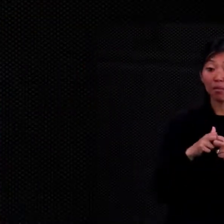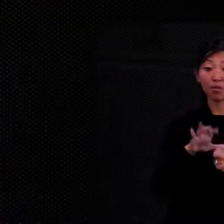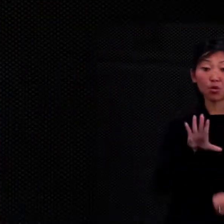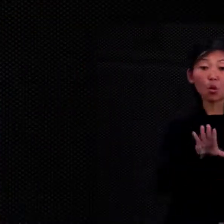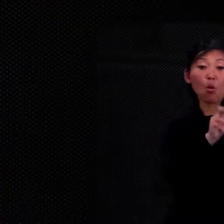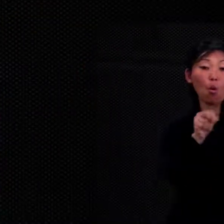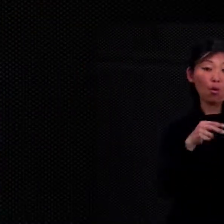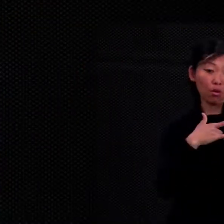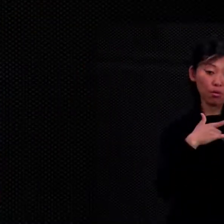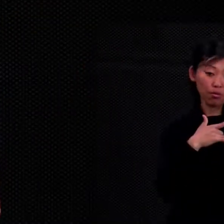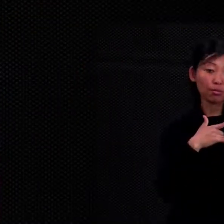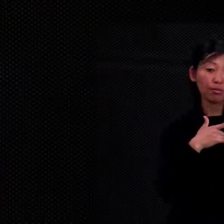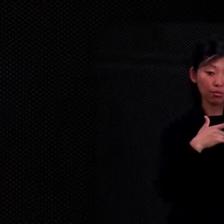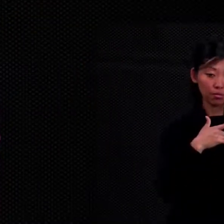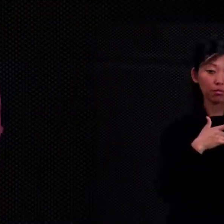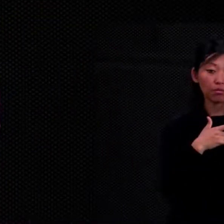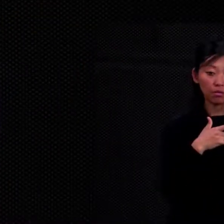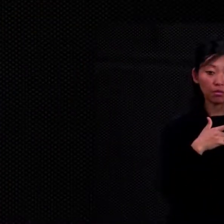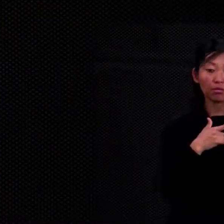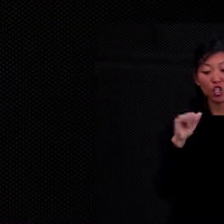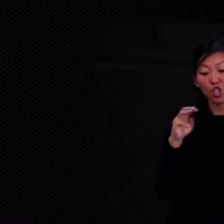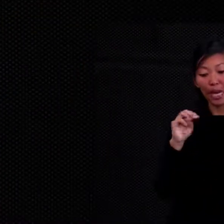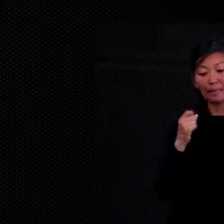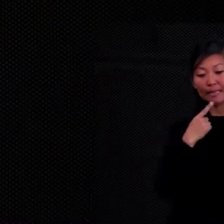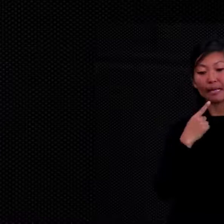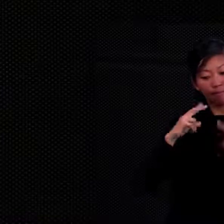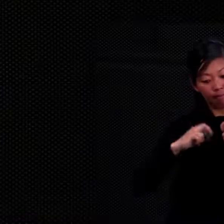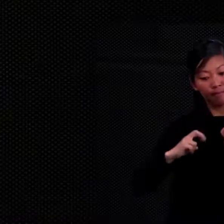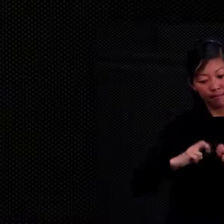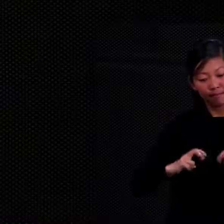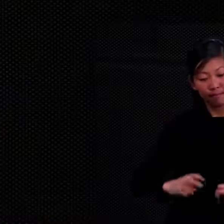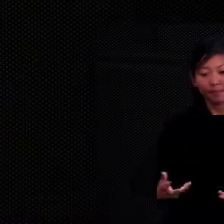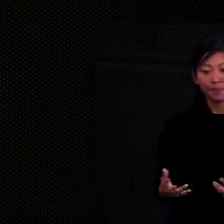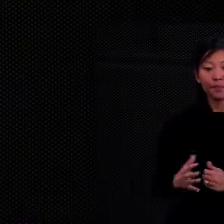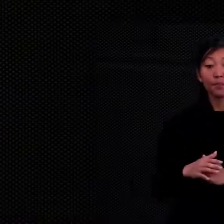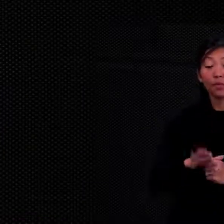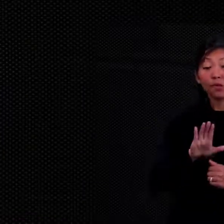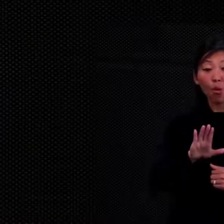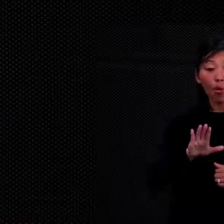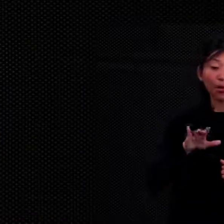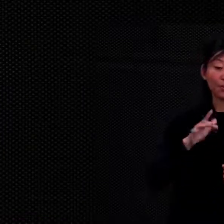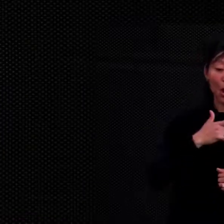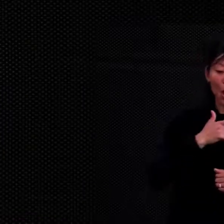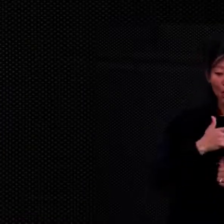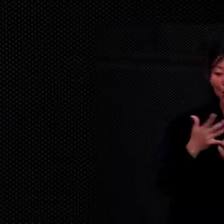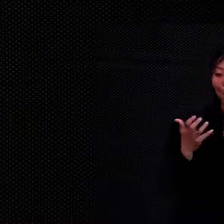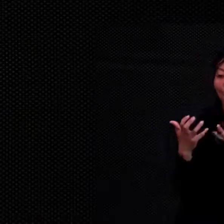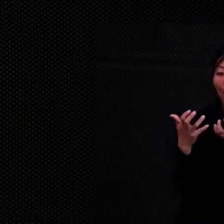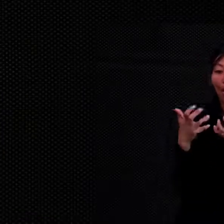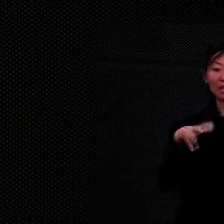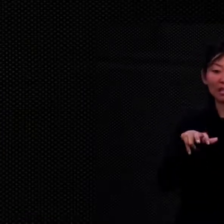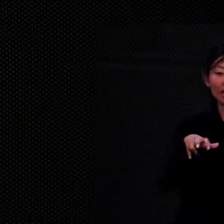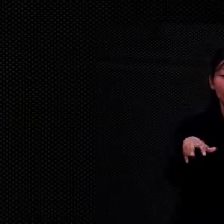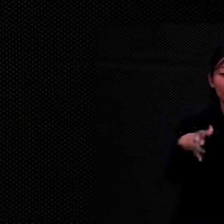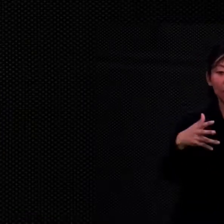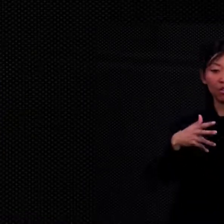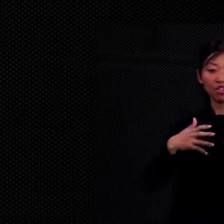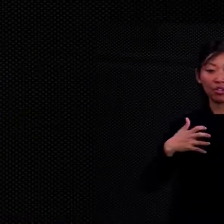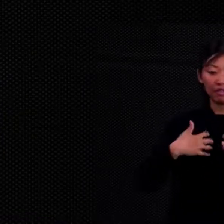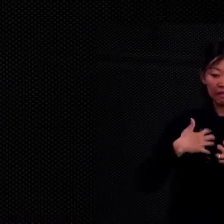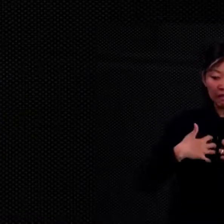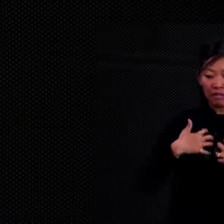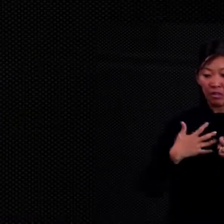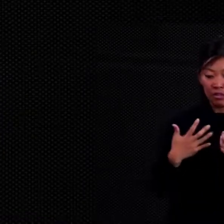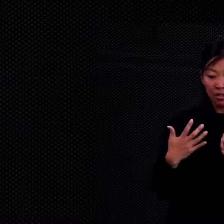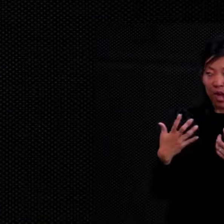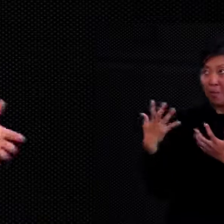in me and in you. More specifically, James says your passions or your desires are at war within you. You